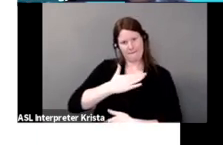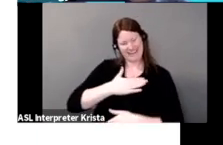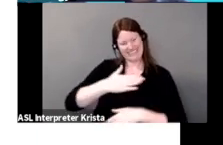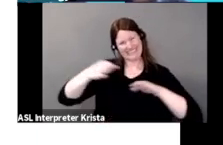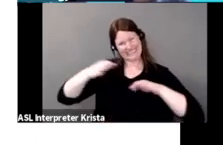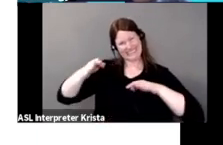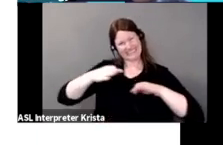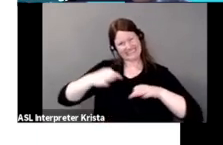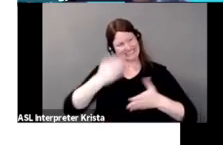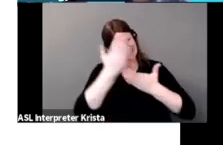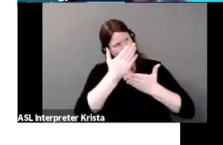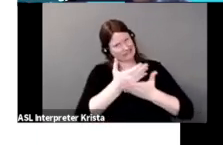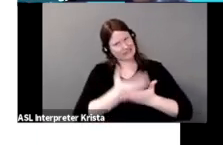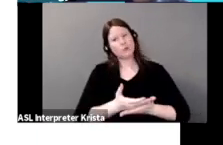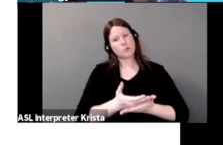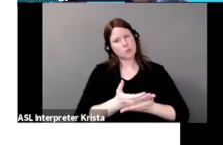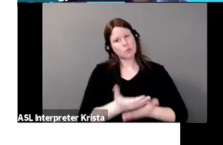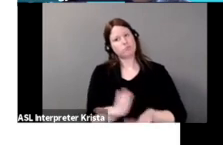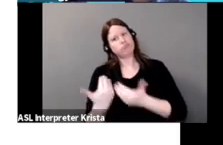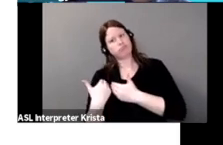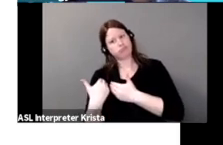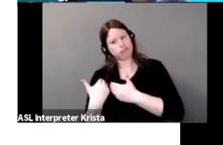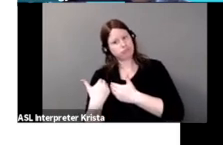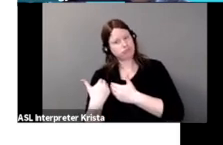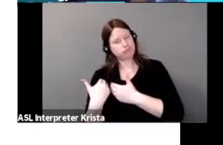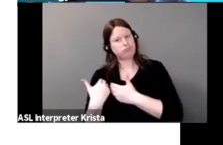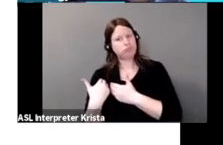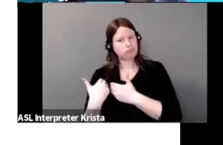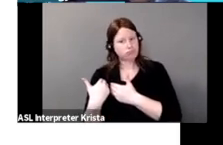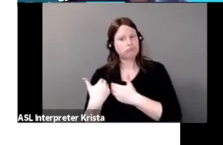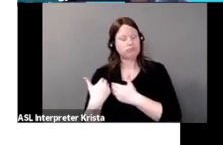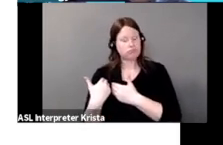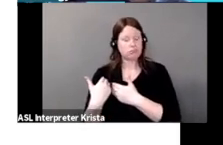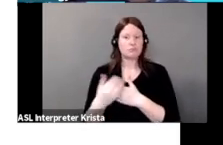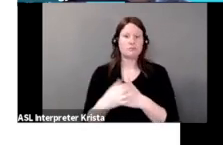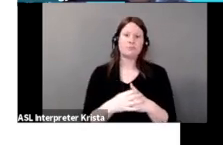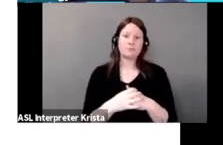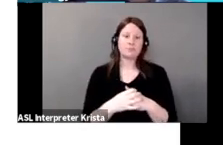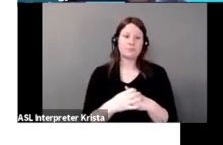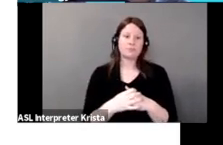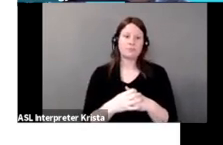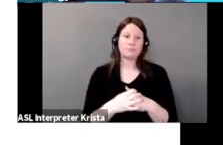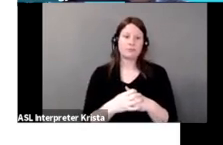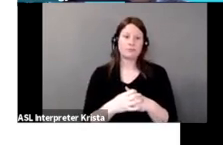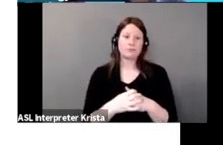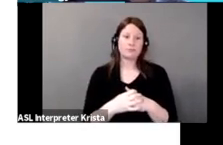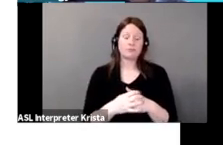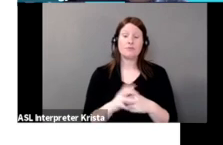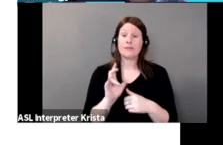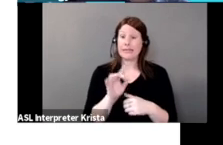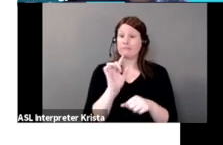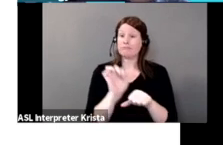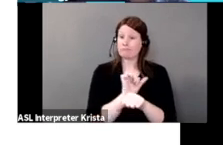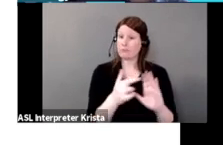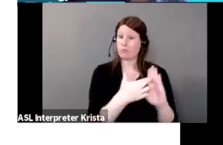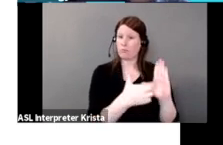onerous. Whereas there's a presumption that you own that trademark if it is registered.